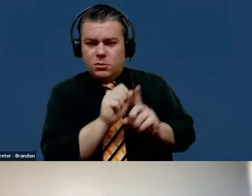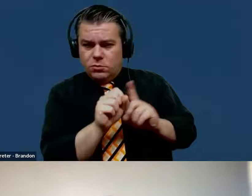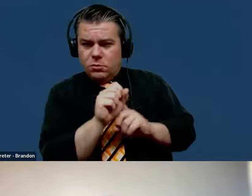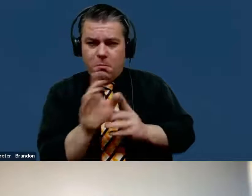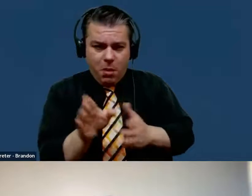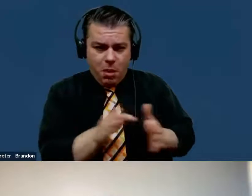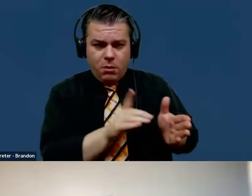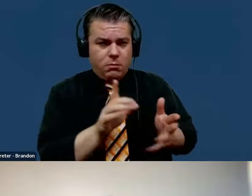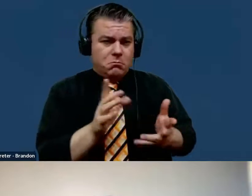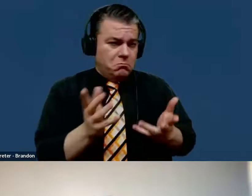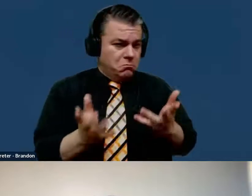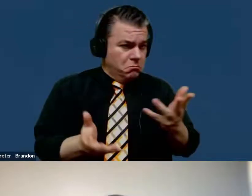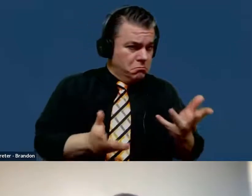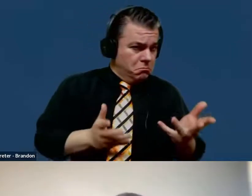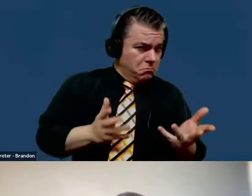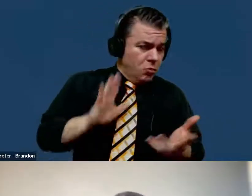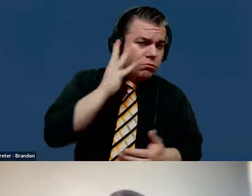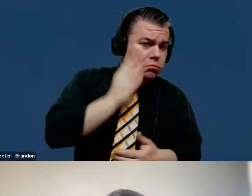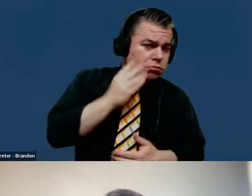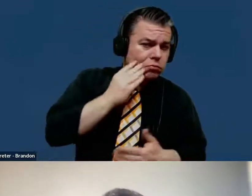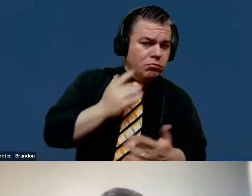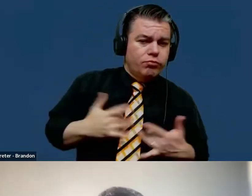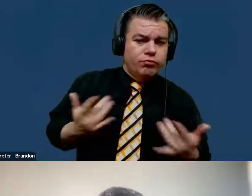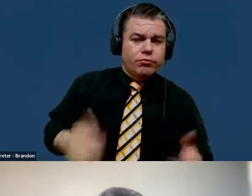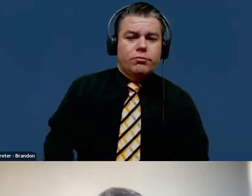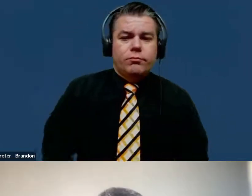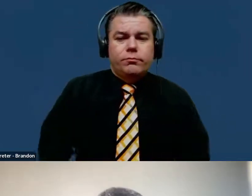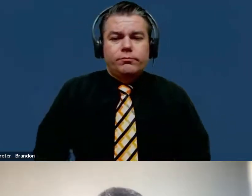kind of experience?